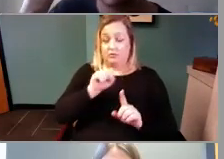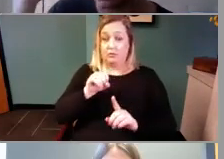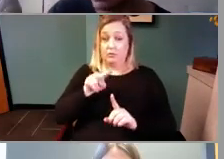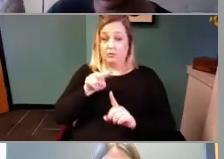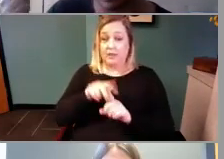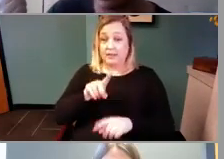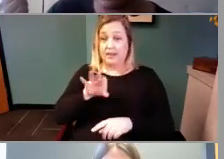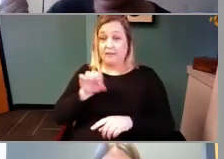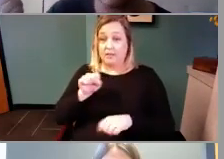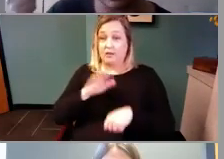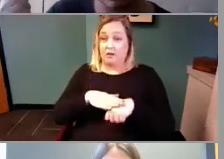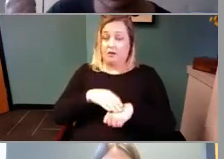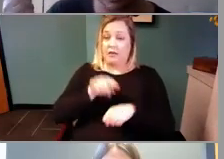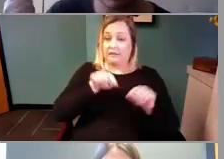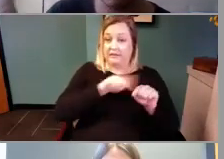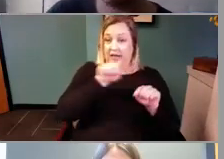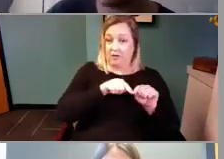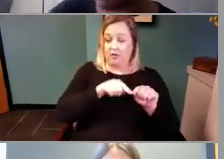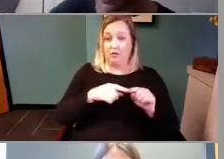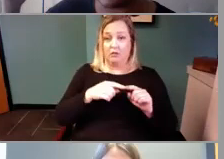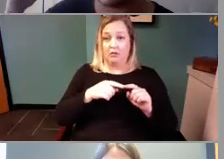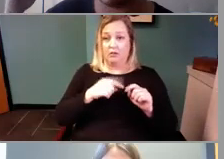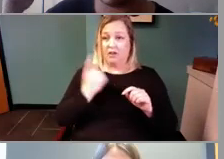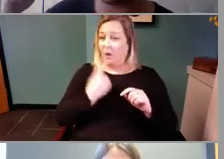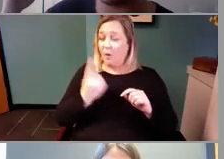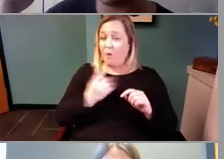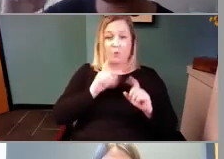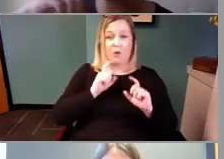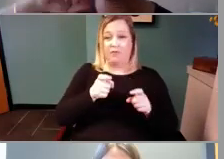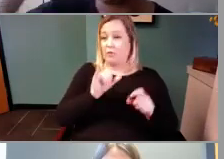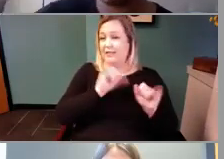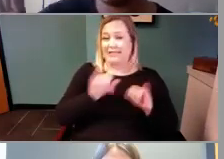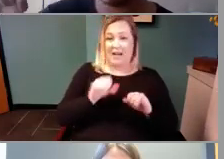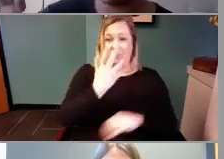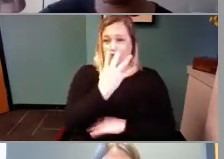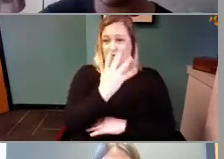components always gets you the same tree, but applying DFS on your